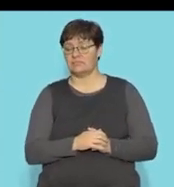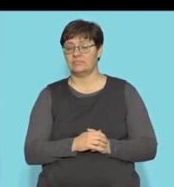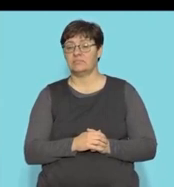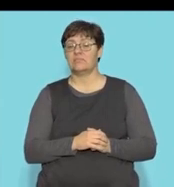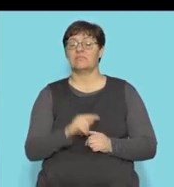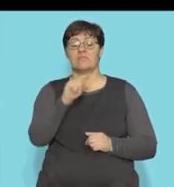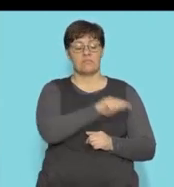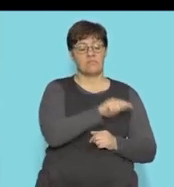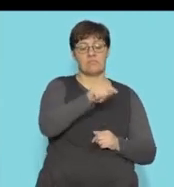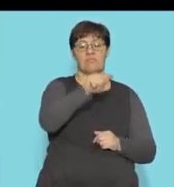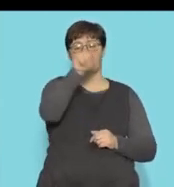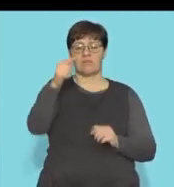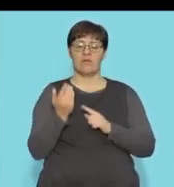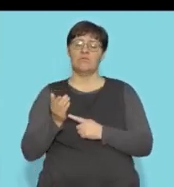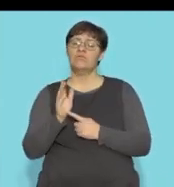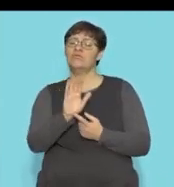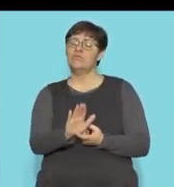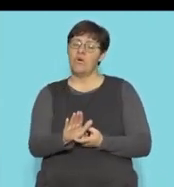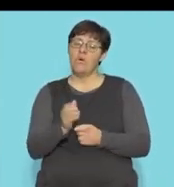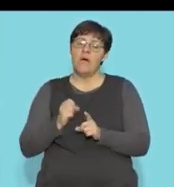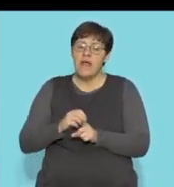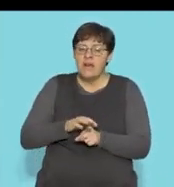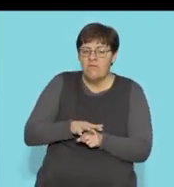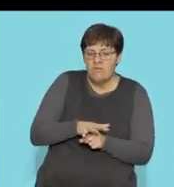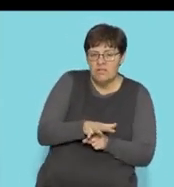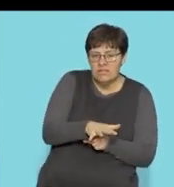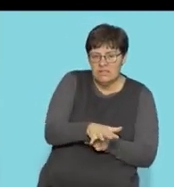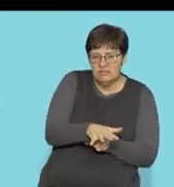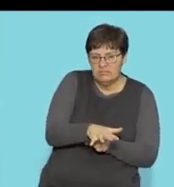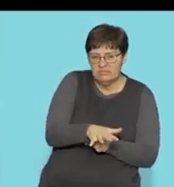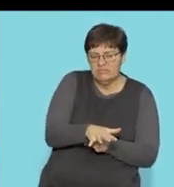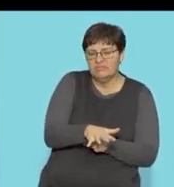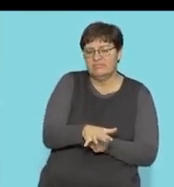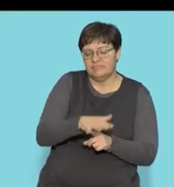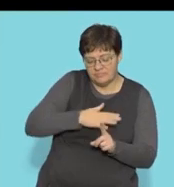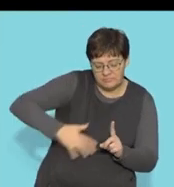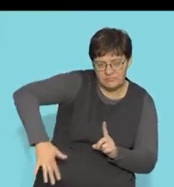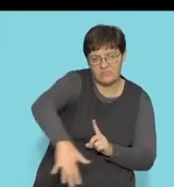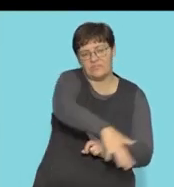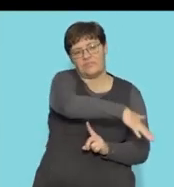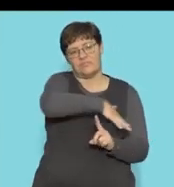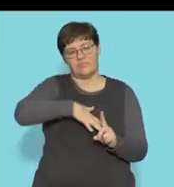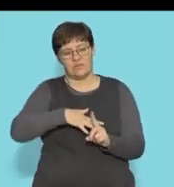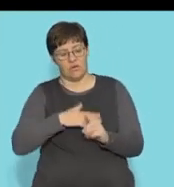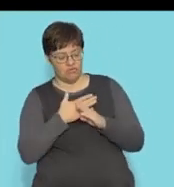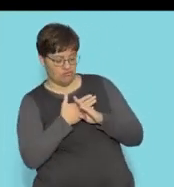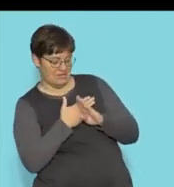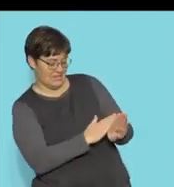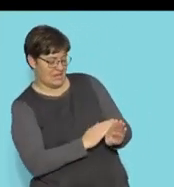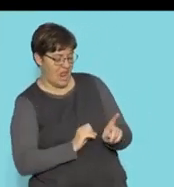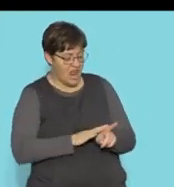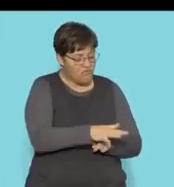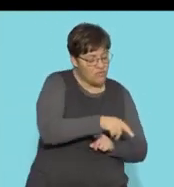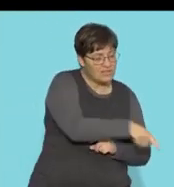Which letter illustrates the influence of environmental